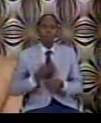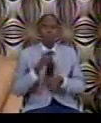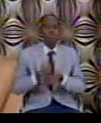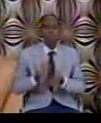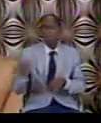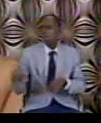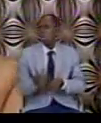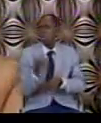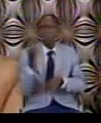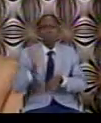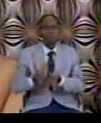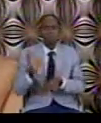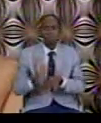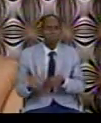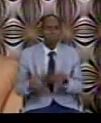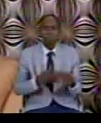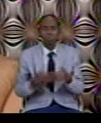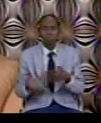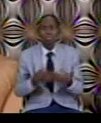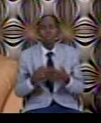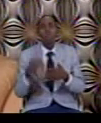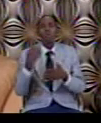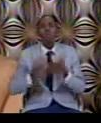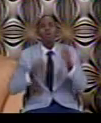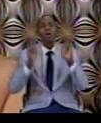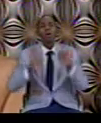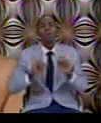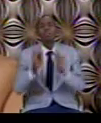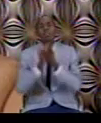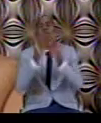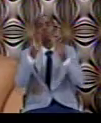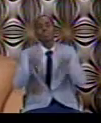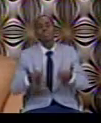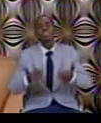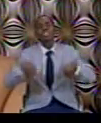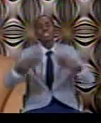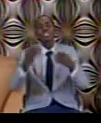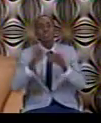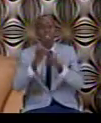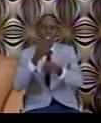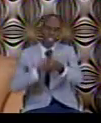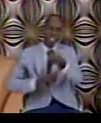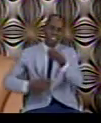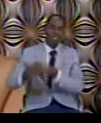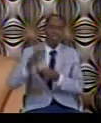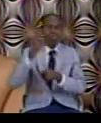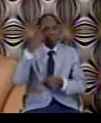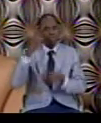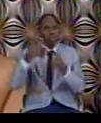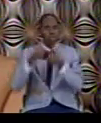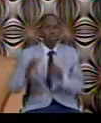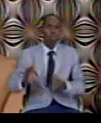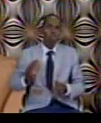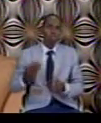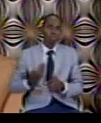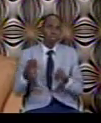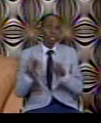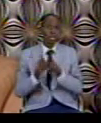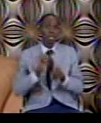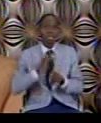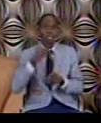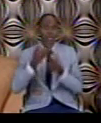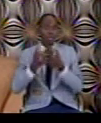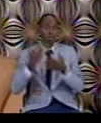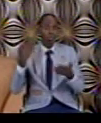church in particular, what can he give in exchange for his soul? As I said tonight,